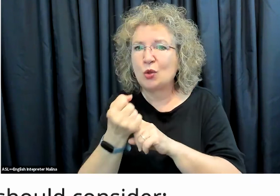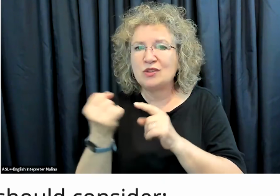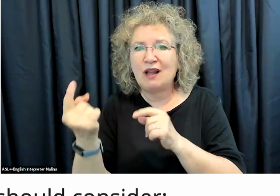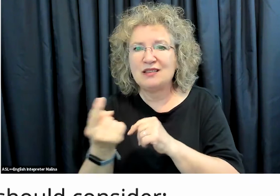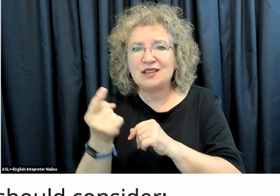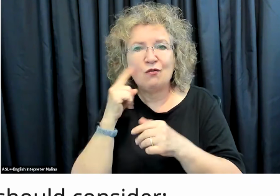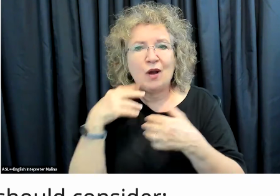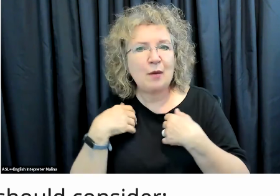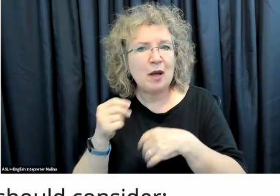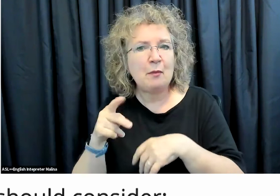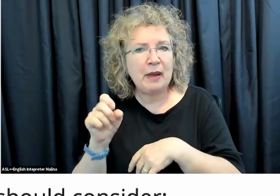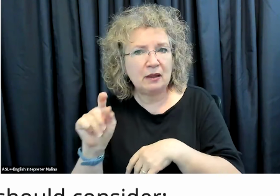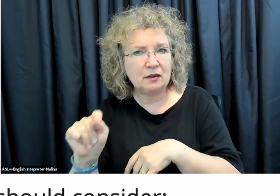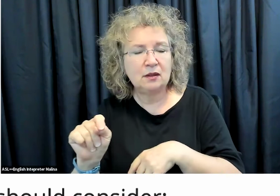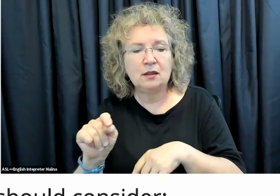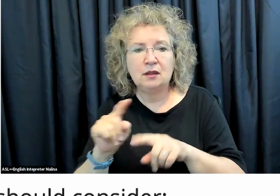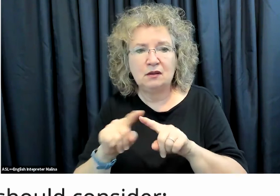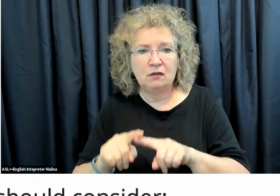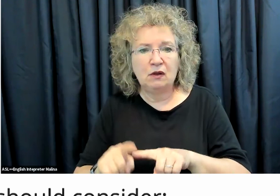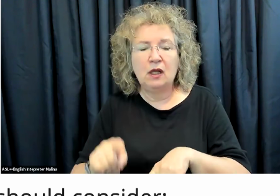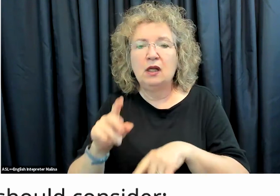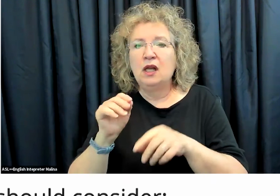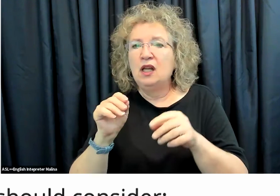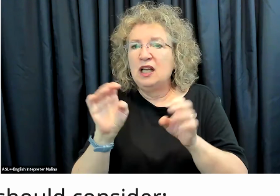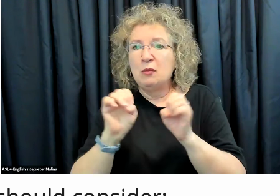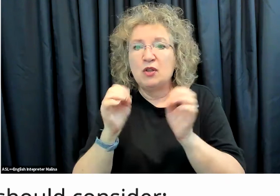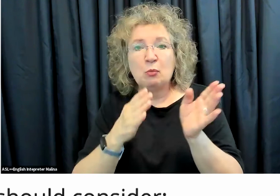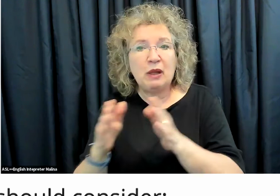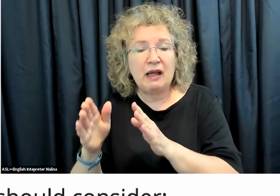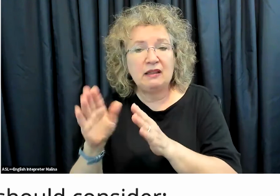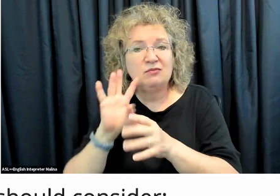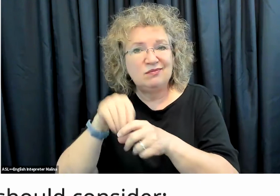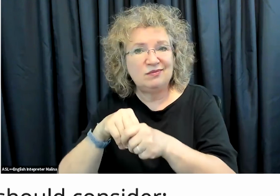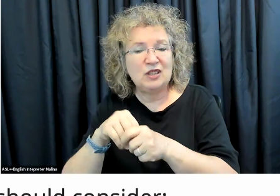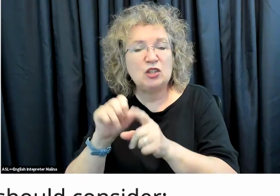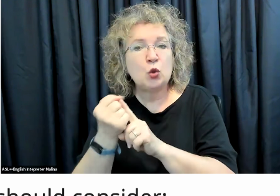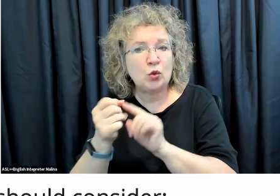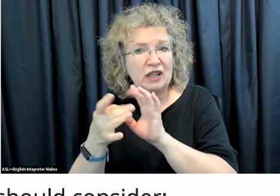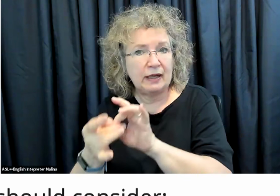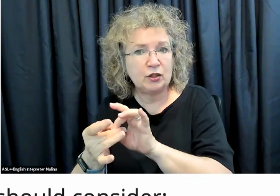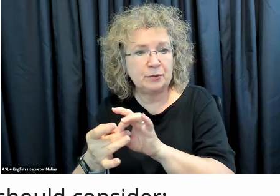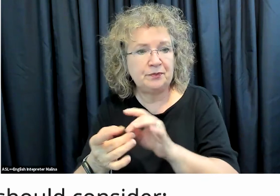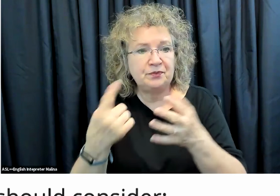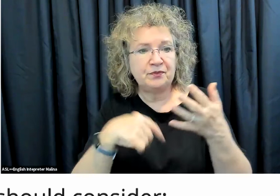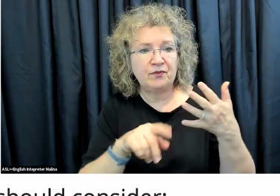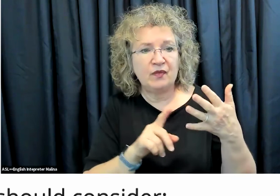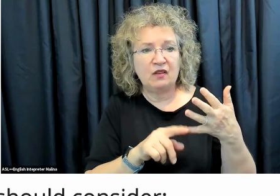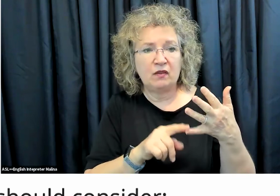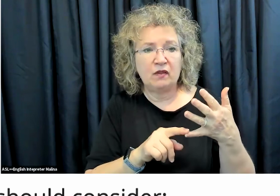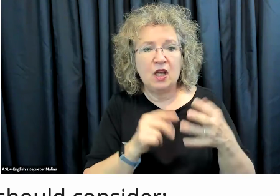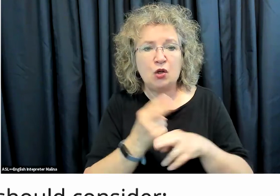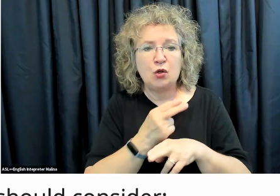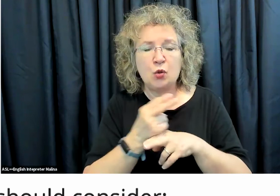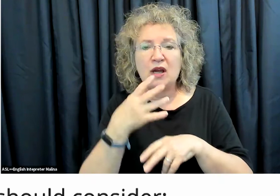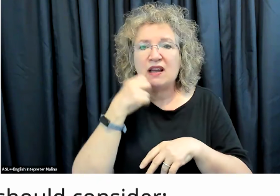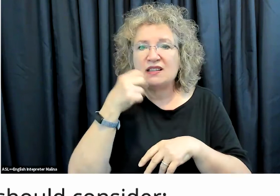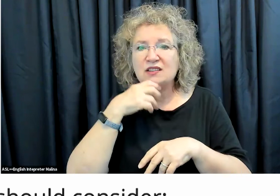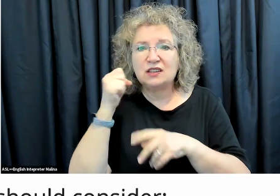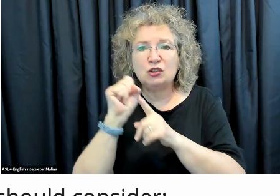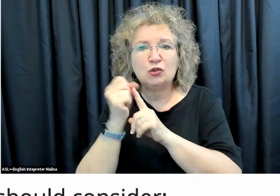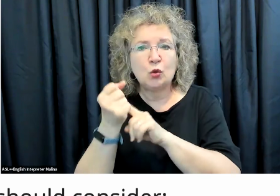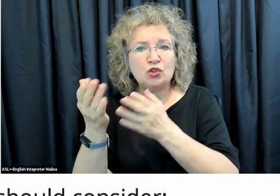planning that includes social connection. Fifth, using our aging social service networks to